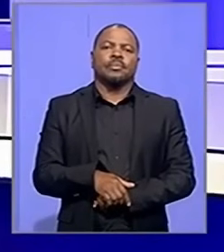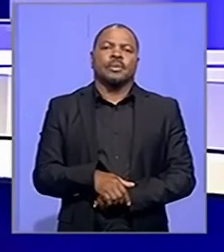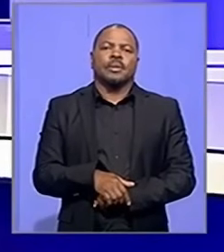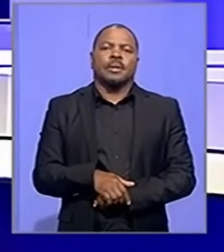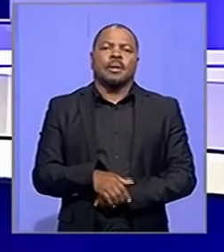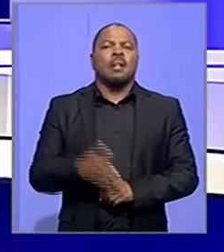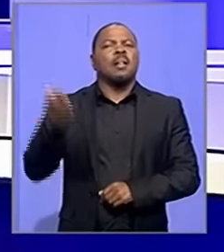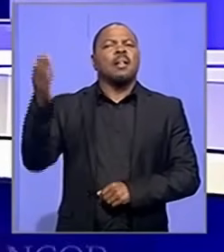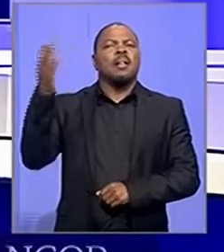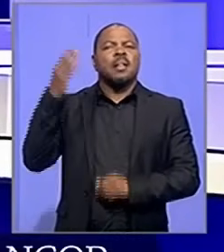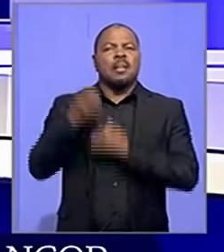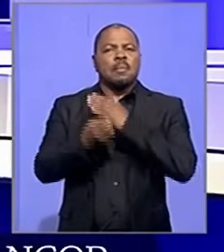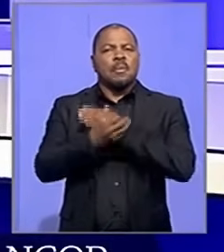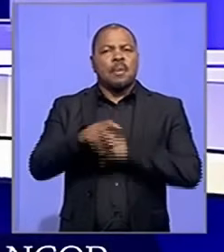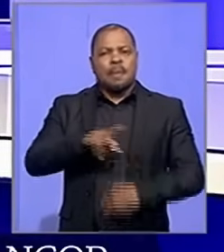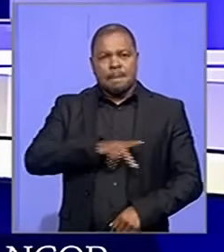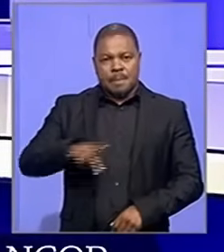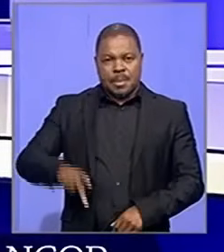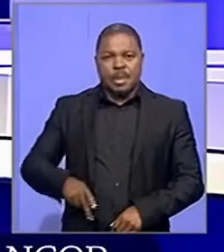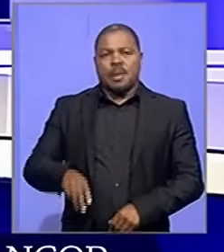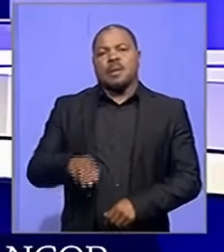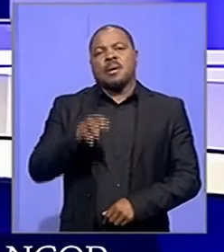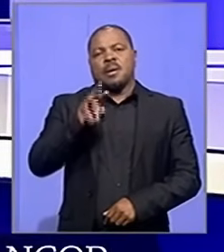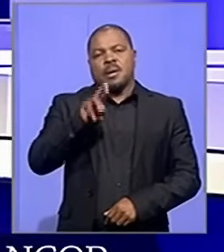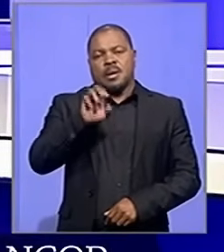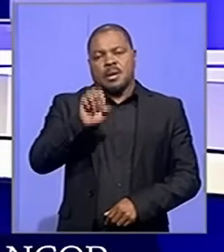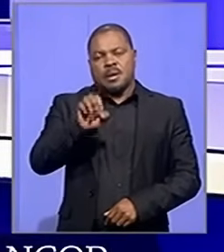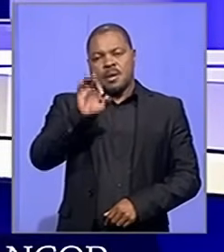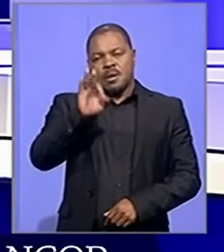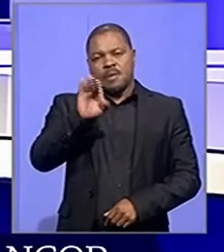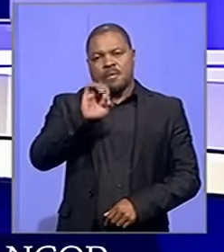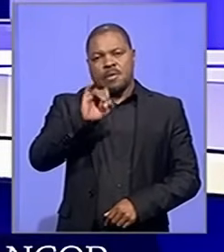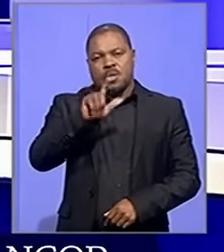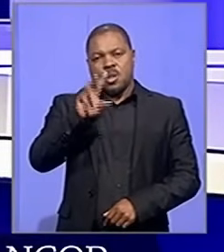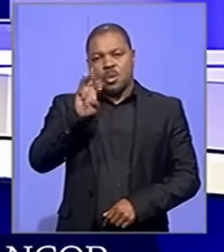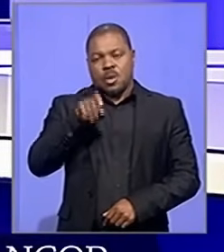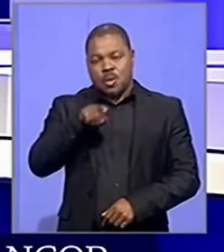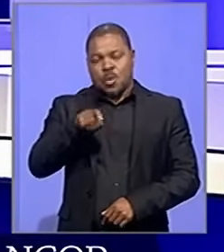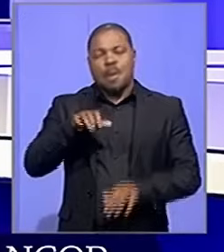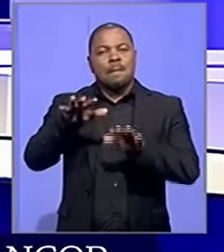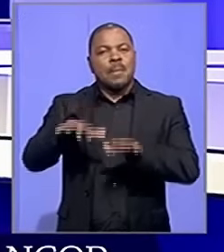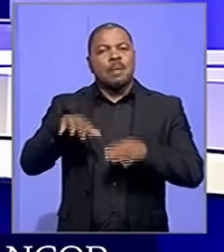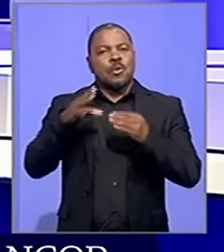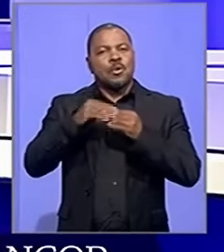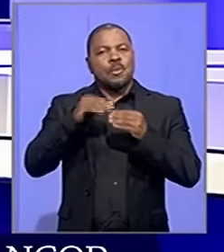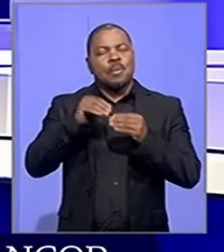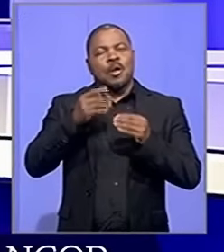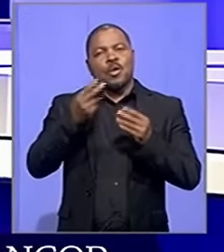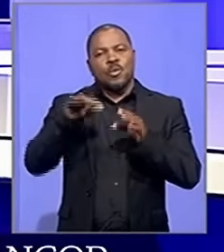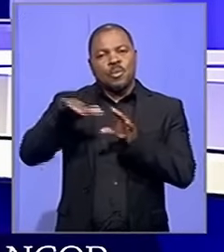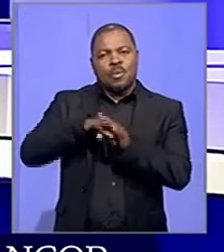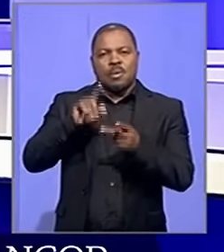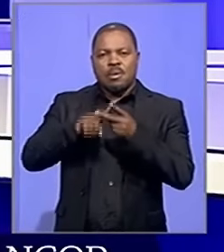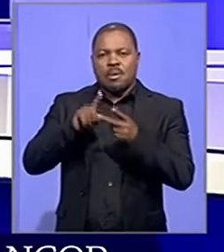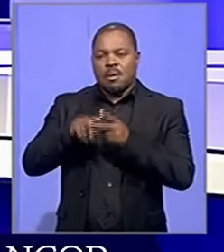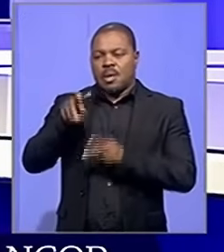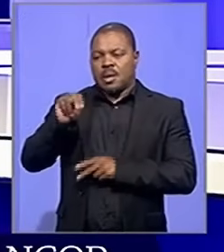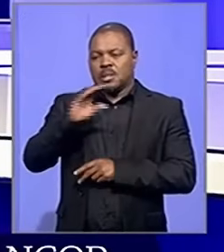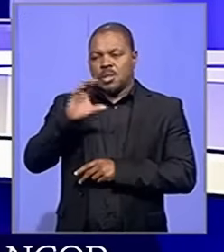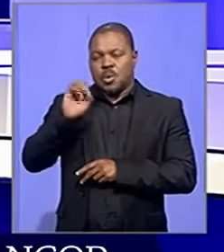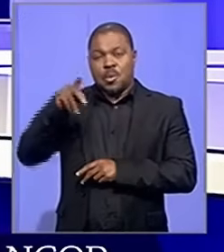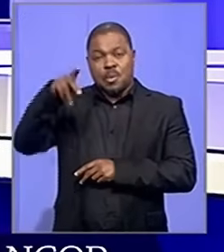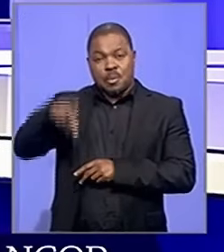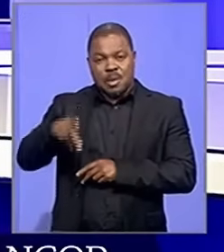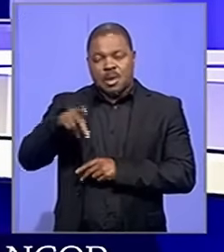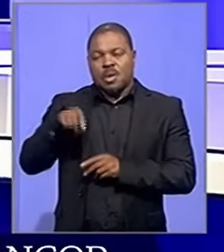Tona kgolo ya peleng ya Mpumalanga re file Msoni-Tsipane ke leloko le leiso la palamente gape o kgethilwe ntle le phenkgišano bjalo ka modulasetulo wa